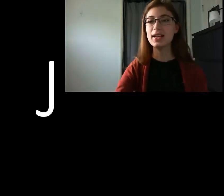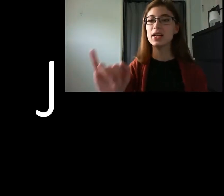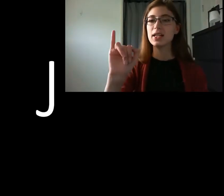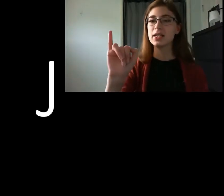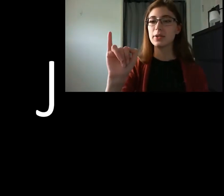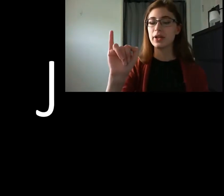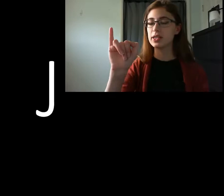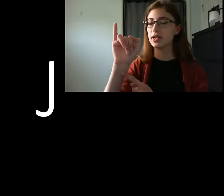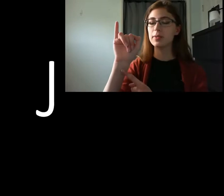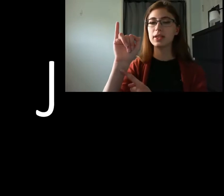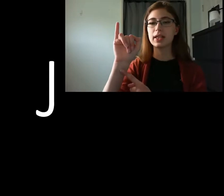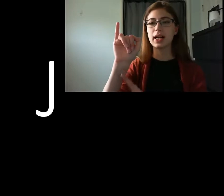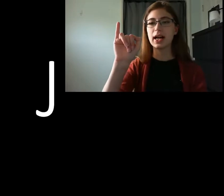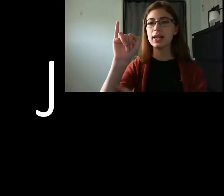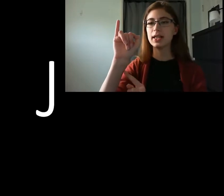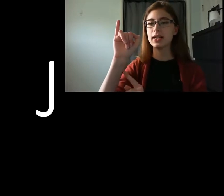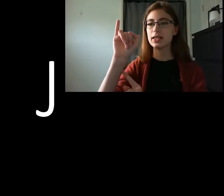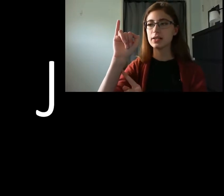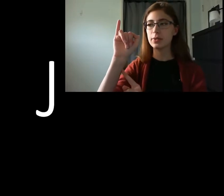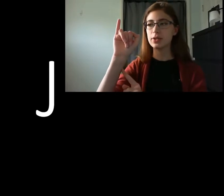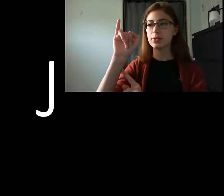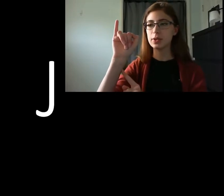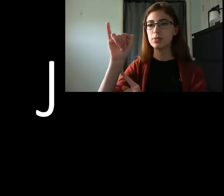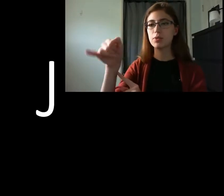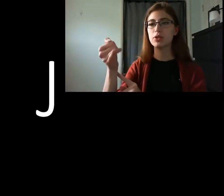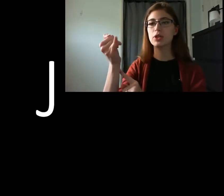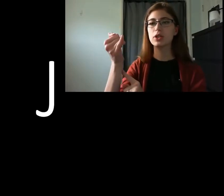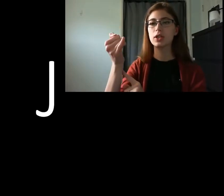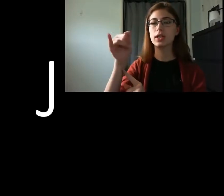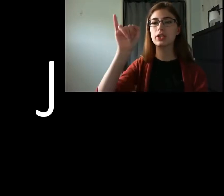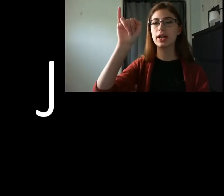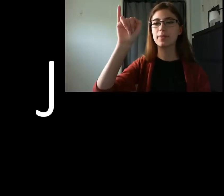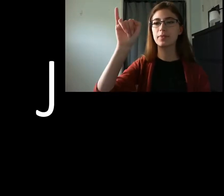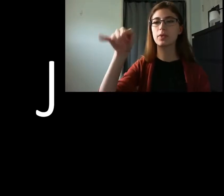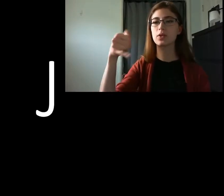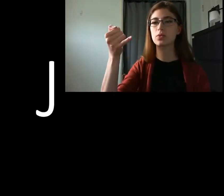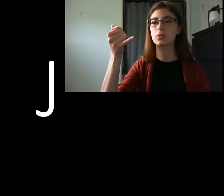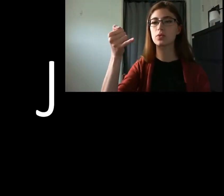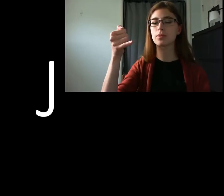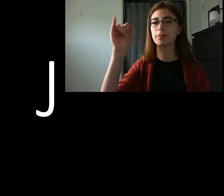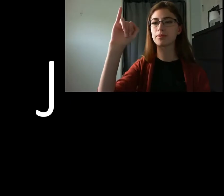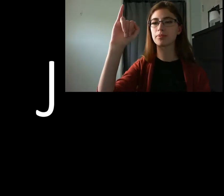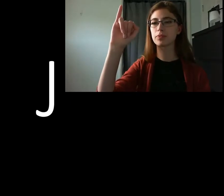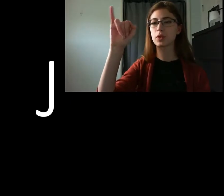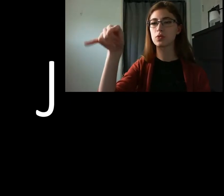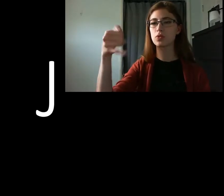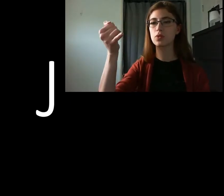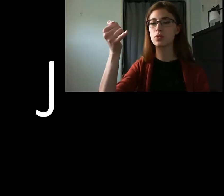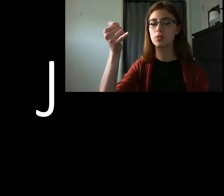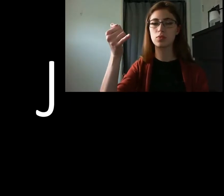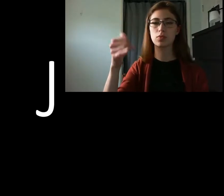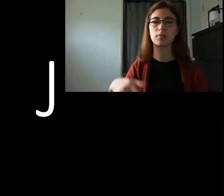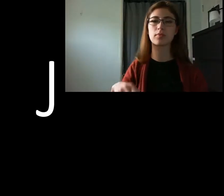J. So you're going to start with the letter I, and then it is going to swoosh like a J. Swoosh,